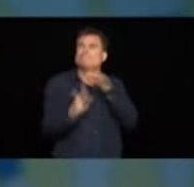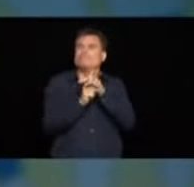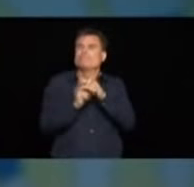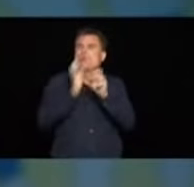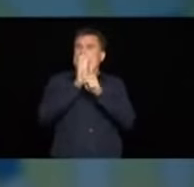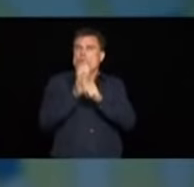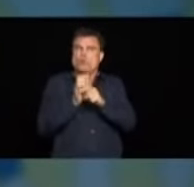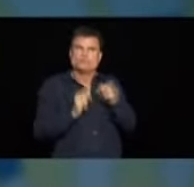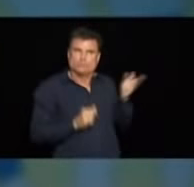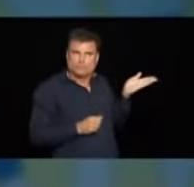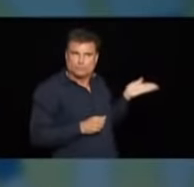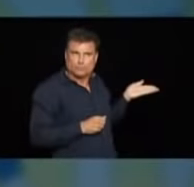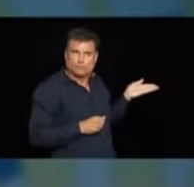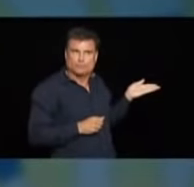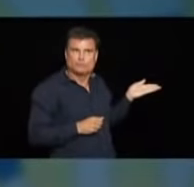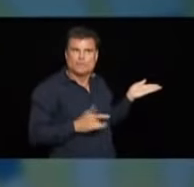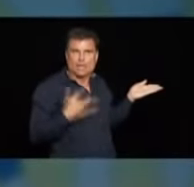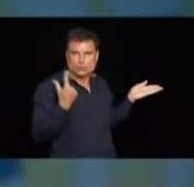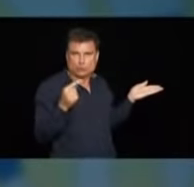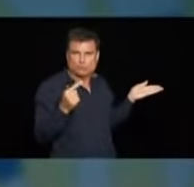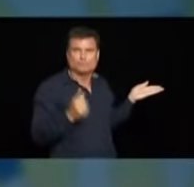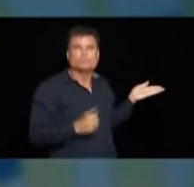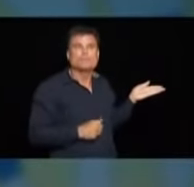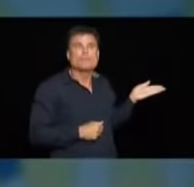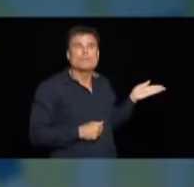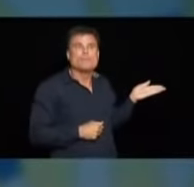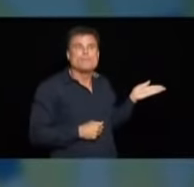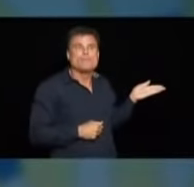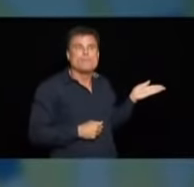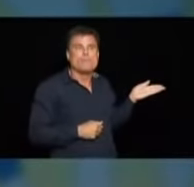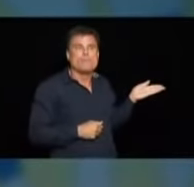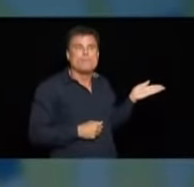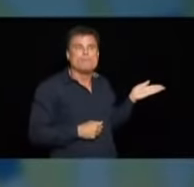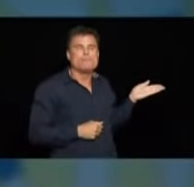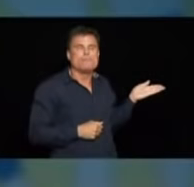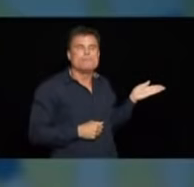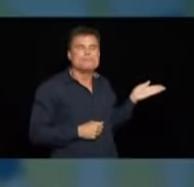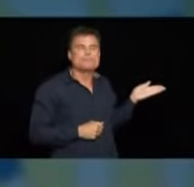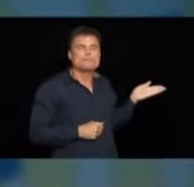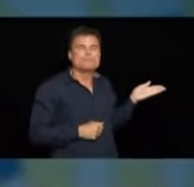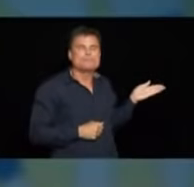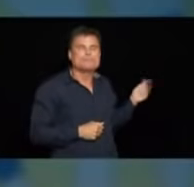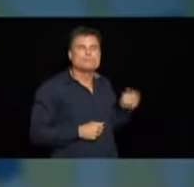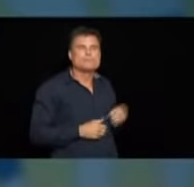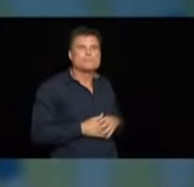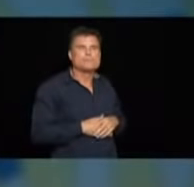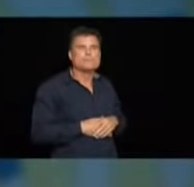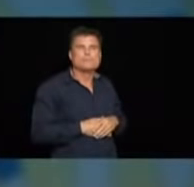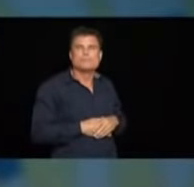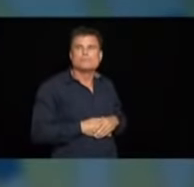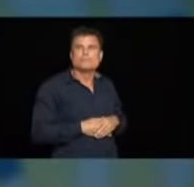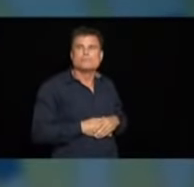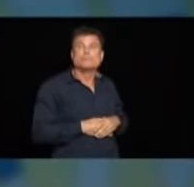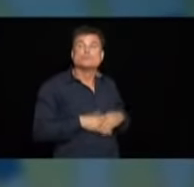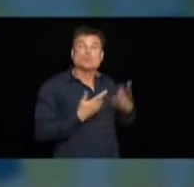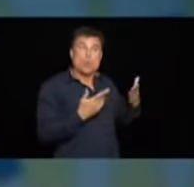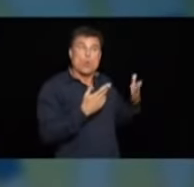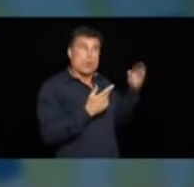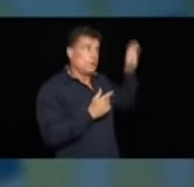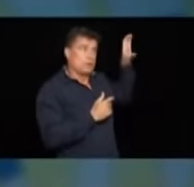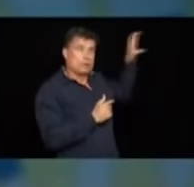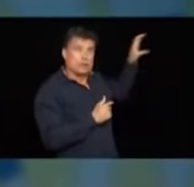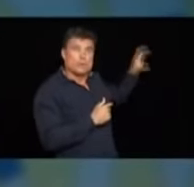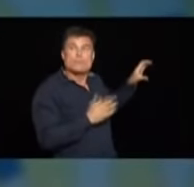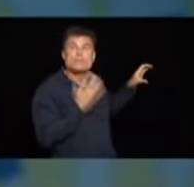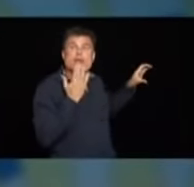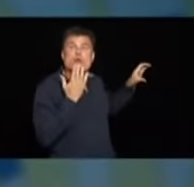minute. And then, so those are, if we look at the top of this, there's 3 different time periods that